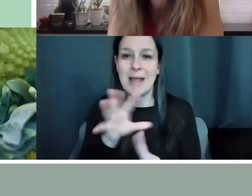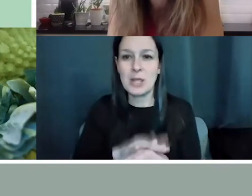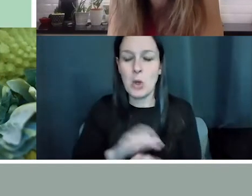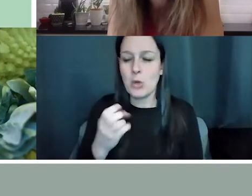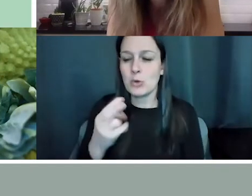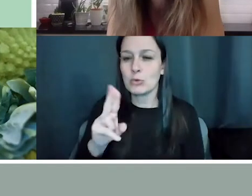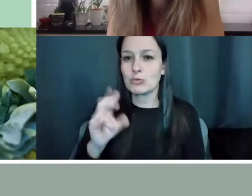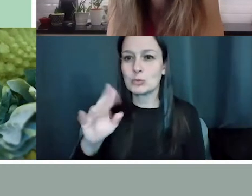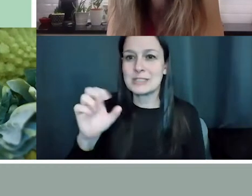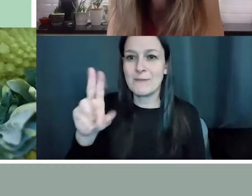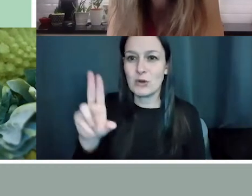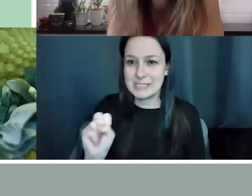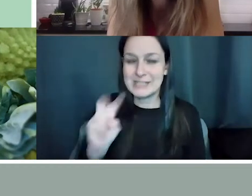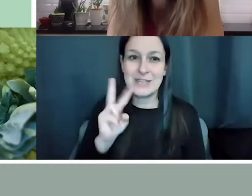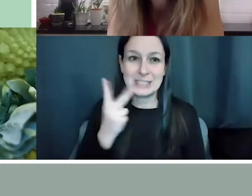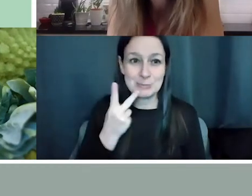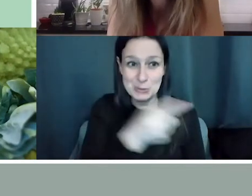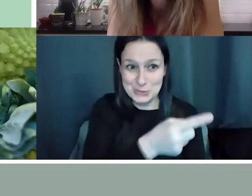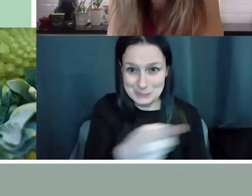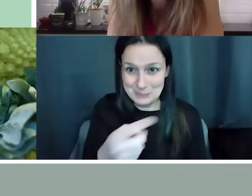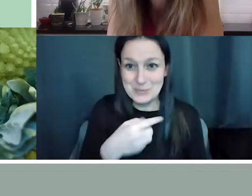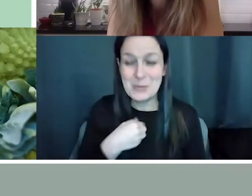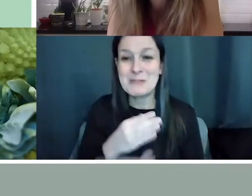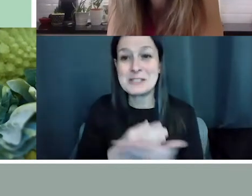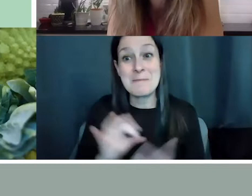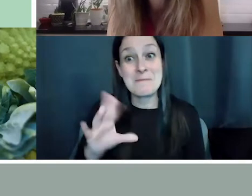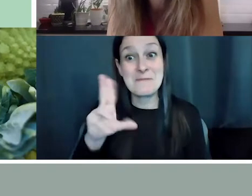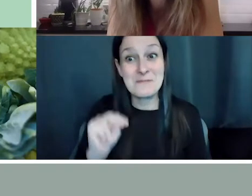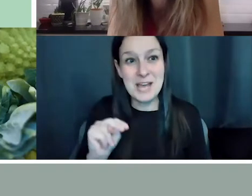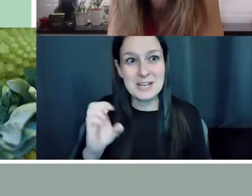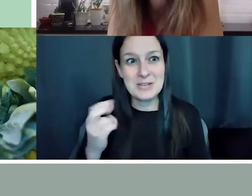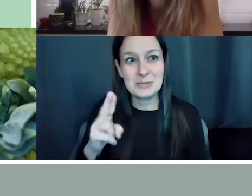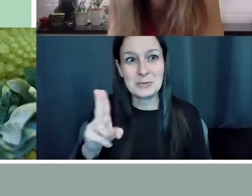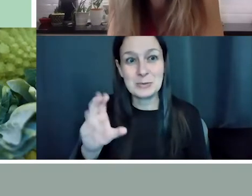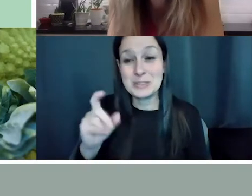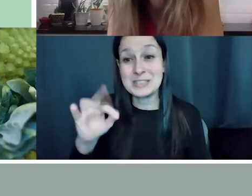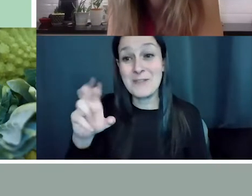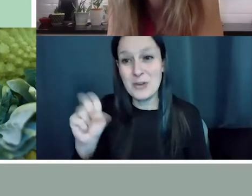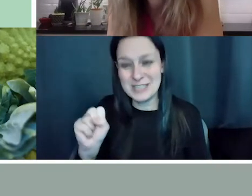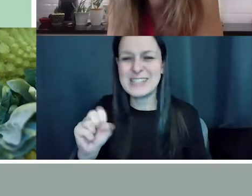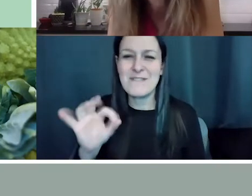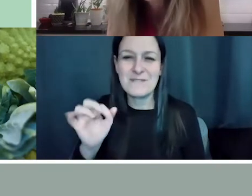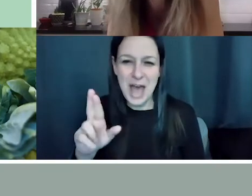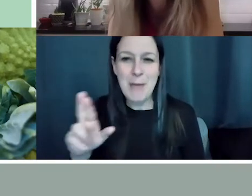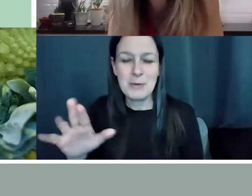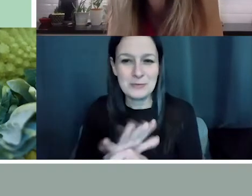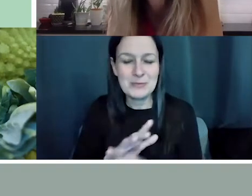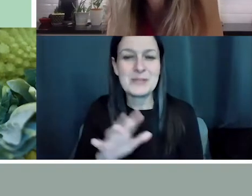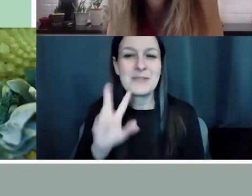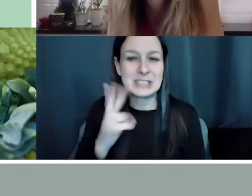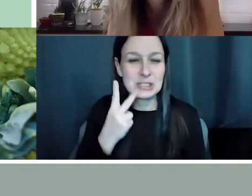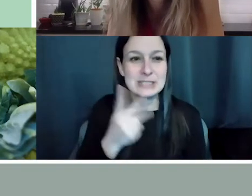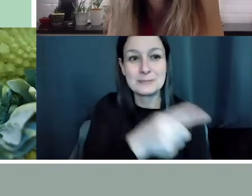cruciferous vegetables. So here we have some fun cruciferous veggies here. We see Brussels sprouts, we see